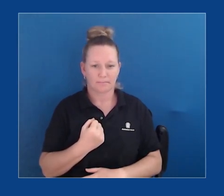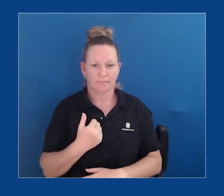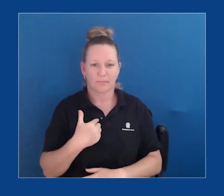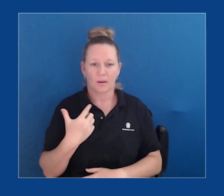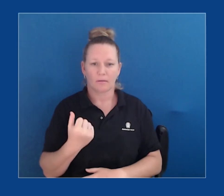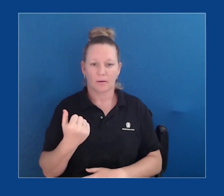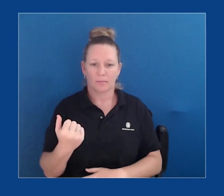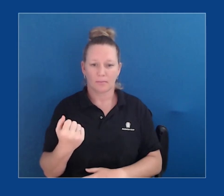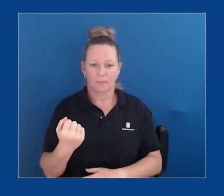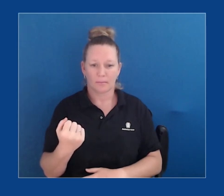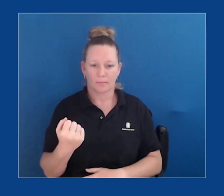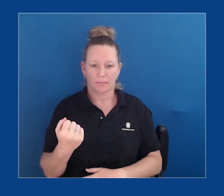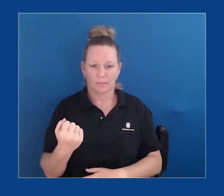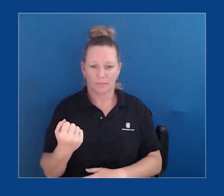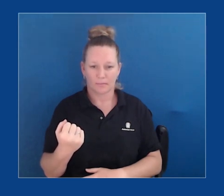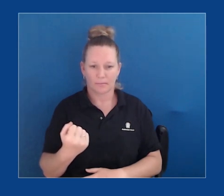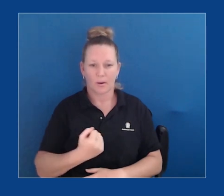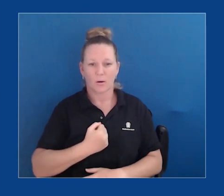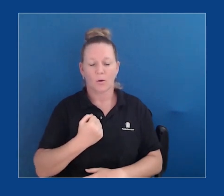salt water and fresh water.